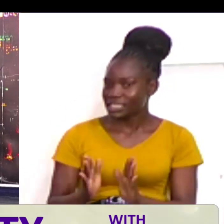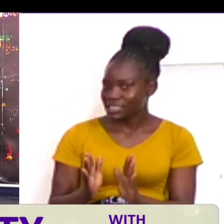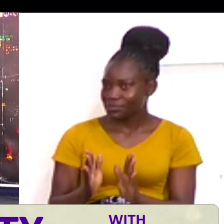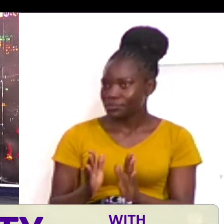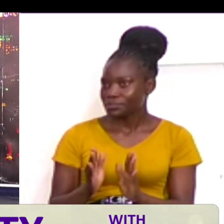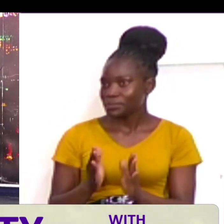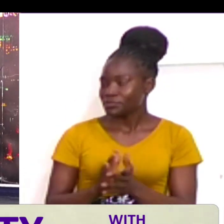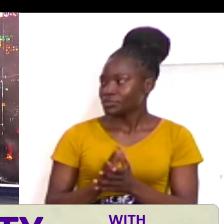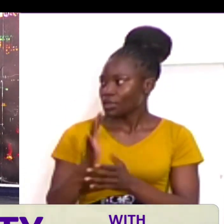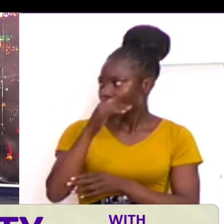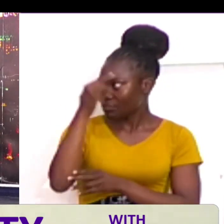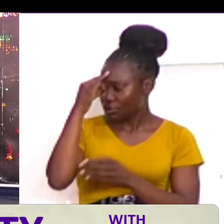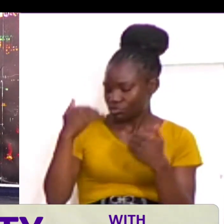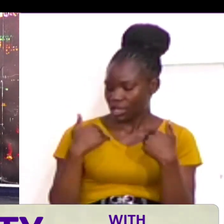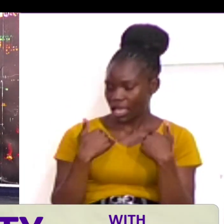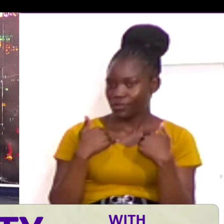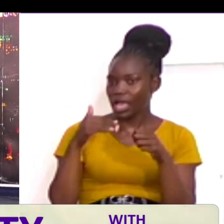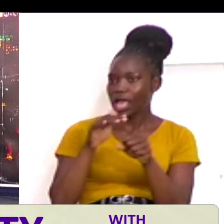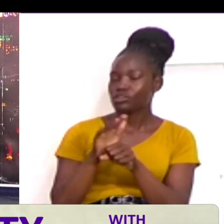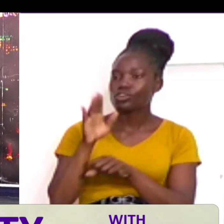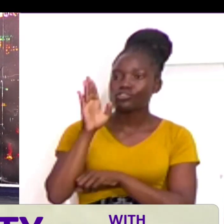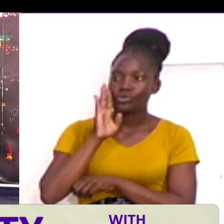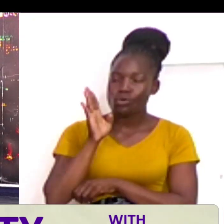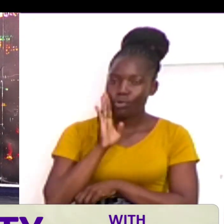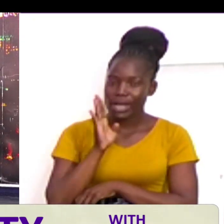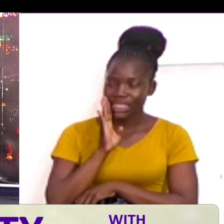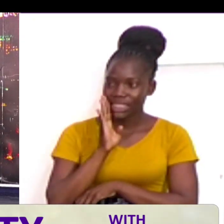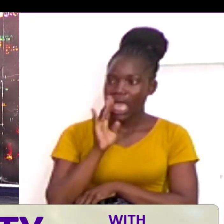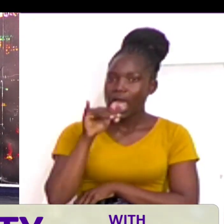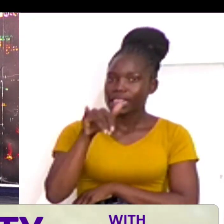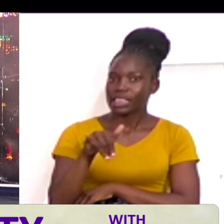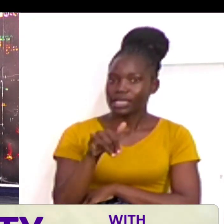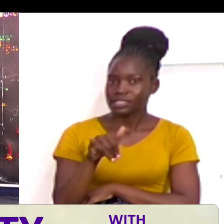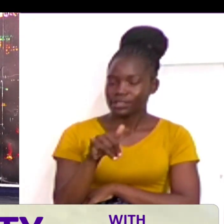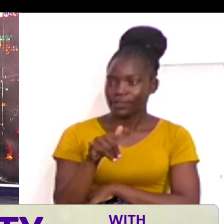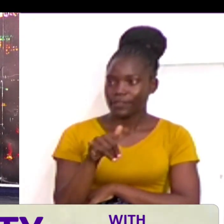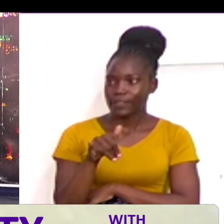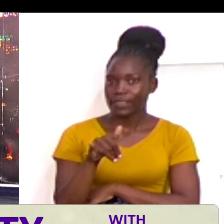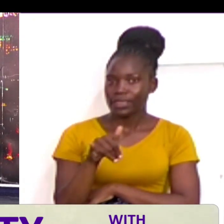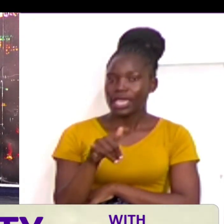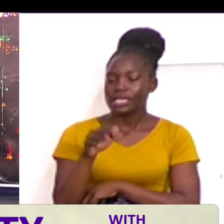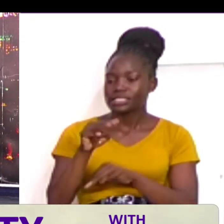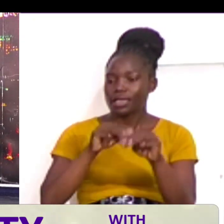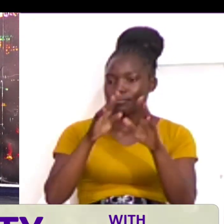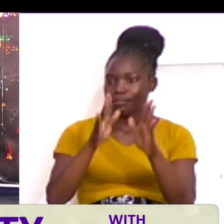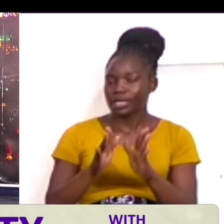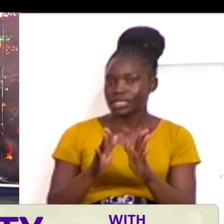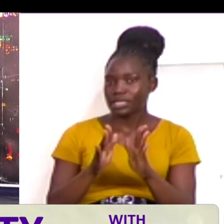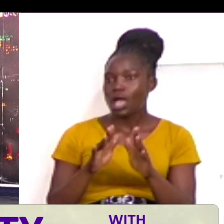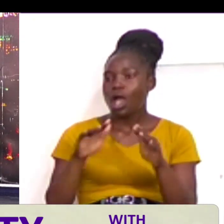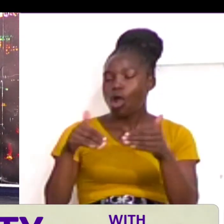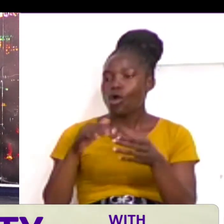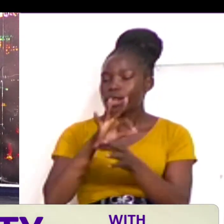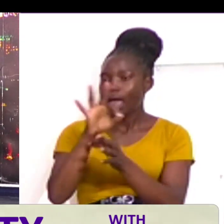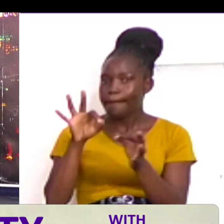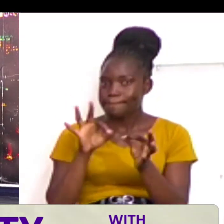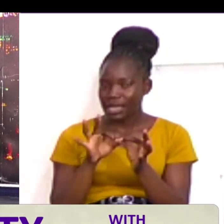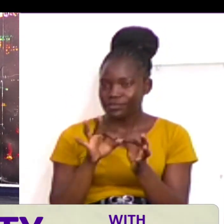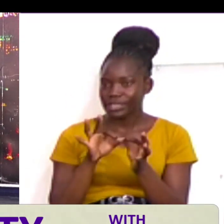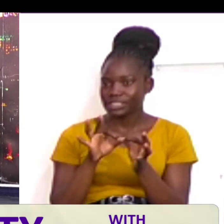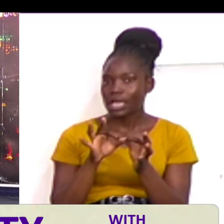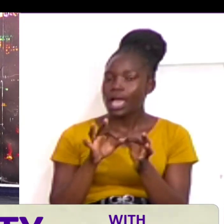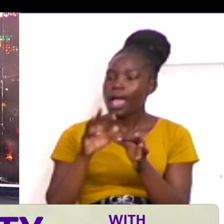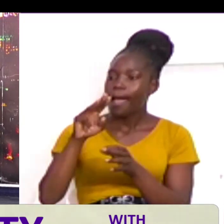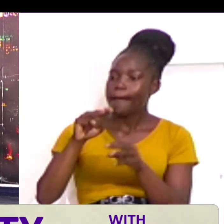from Leverkusen? Because there's a lot of these rumors going up. He's the kind of manager. Is the kind of a perfect